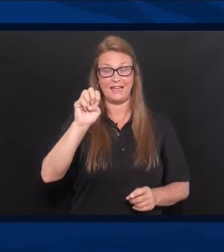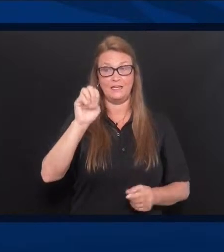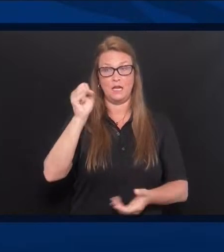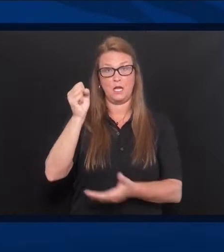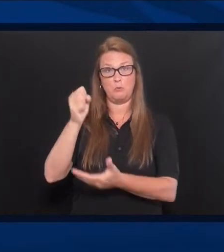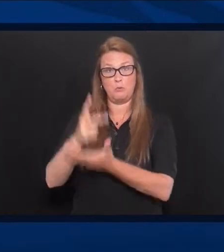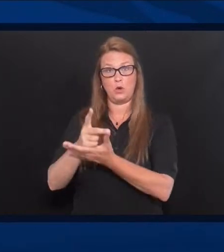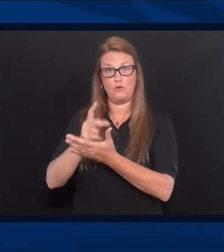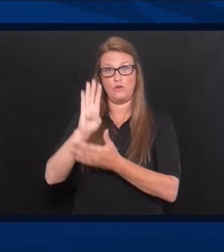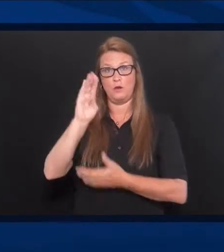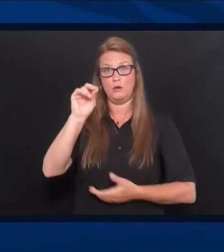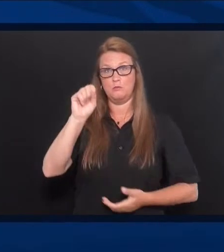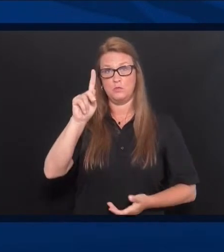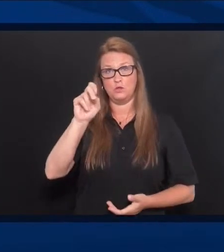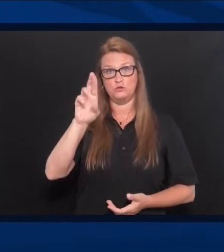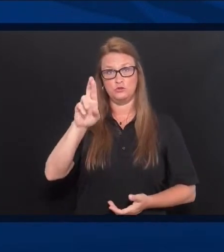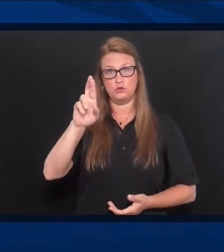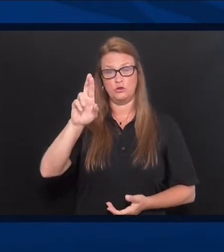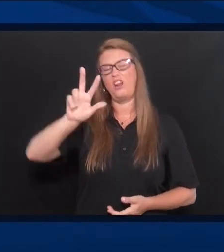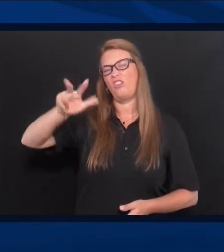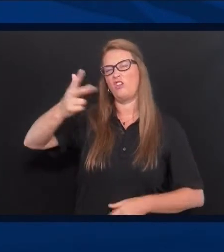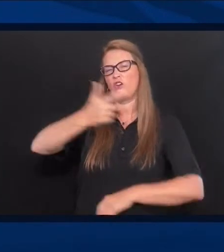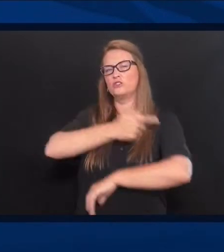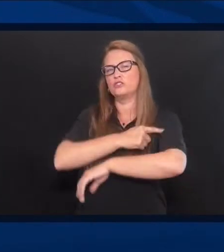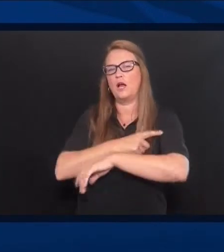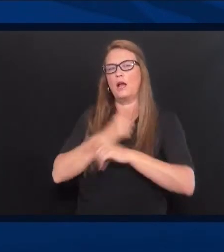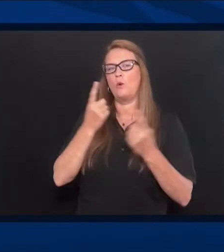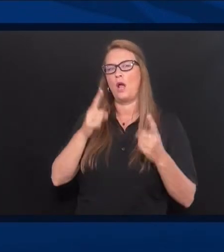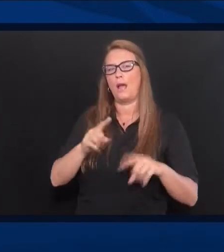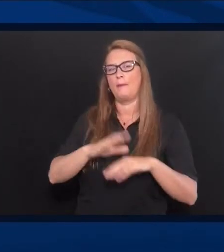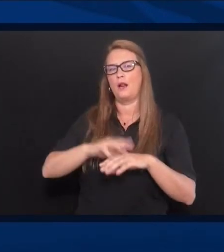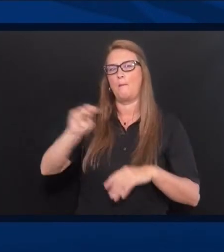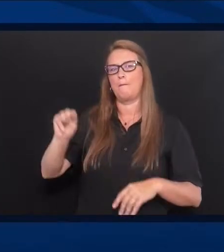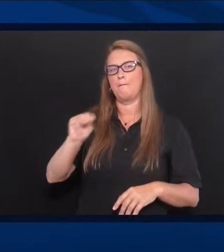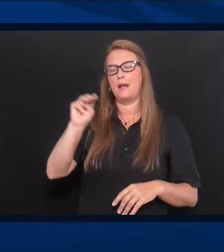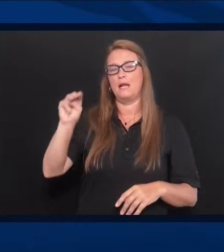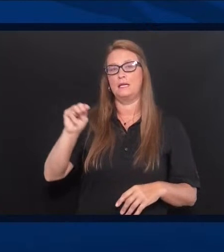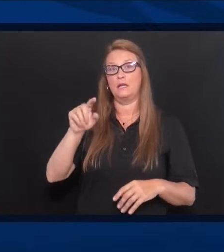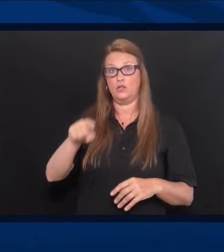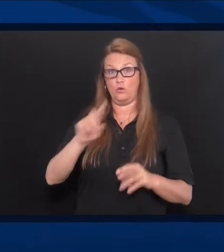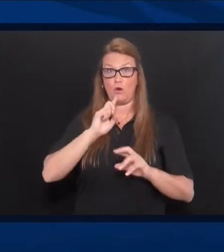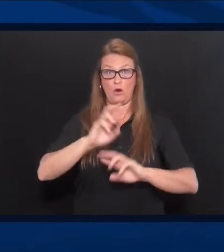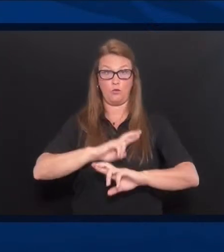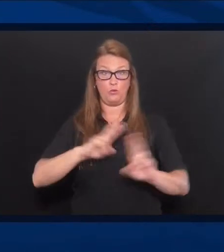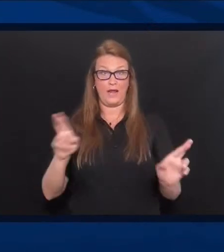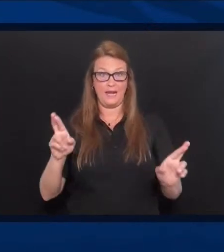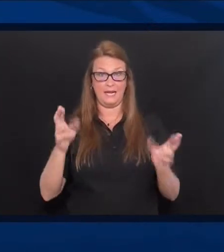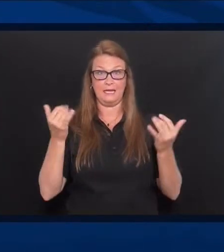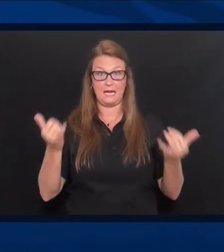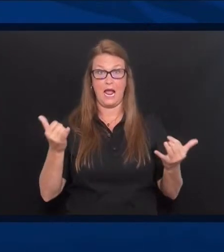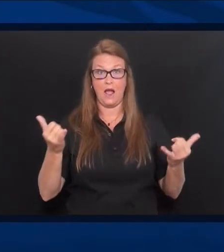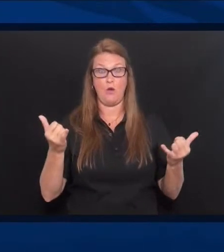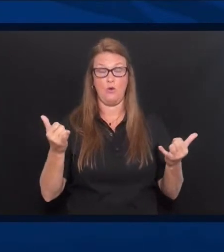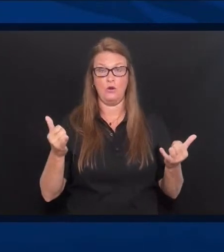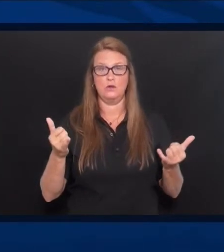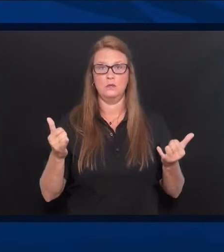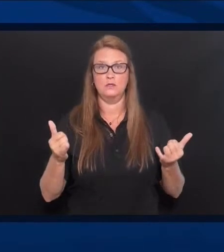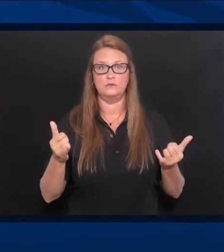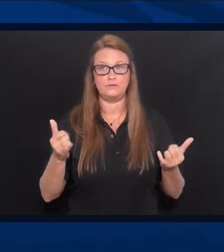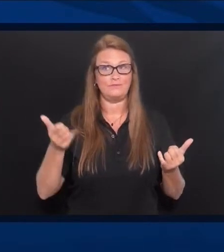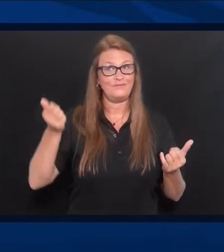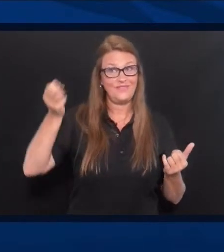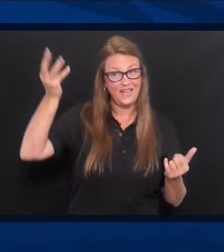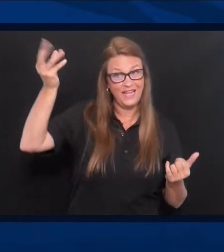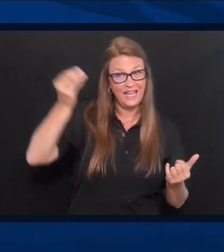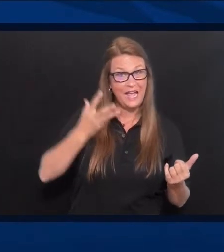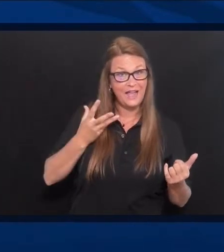of booster shots is supposed to come Monday, and I know you said you're ready to go whenever you get the word. Have you gotten any